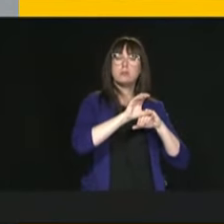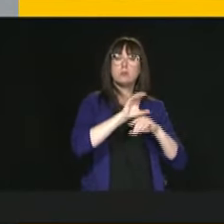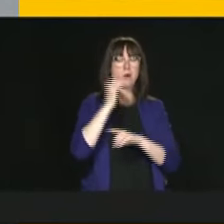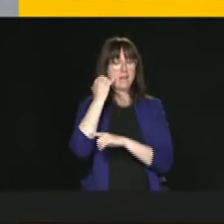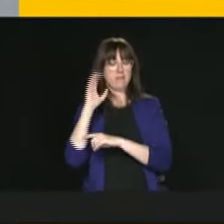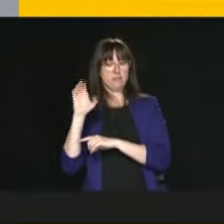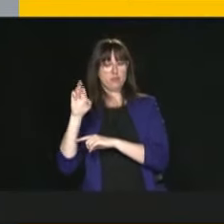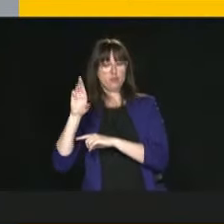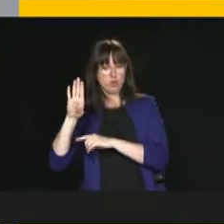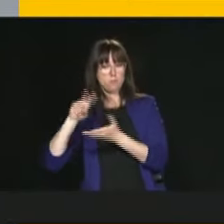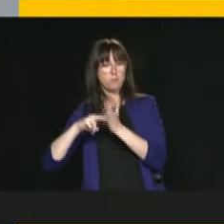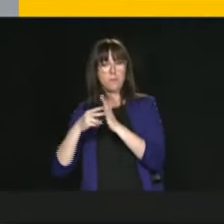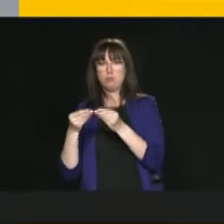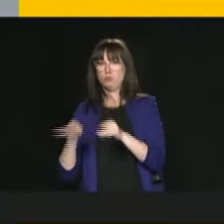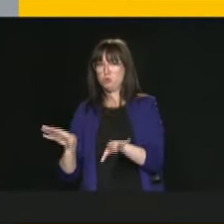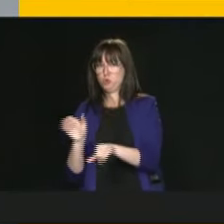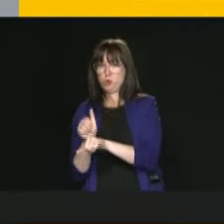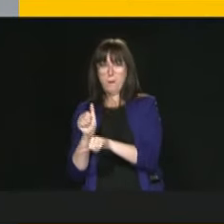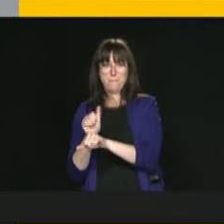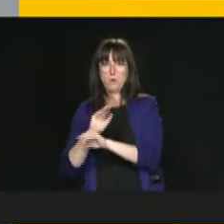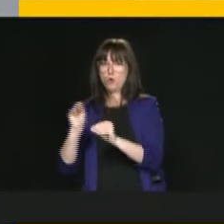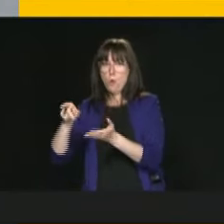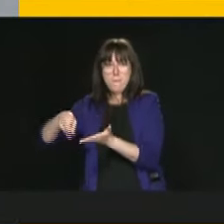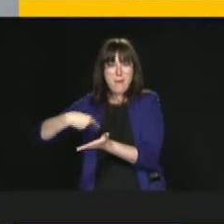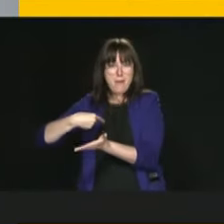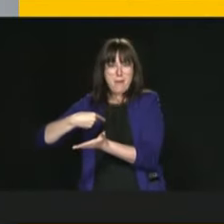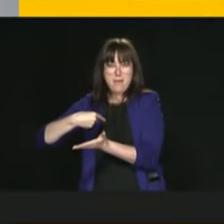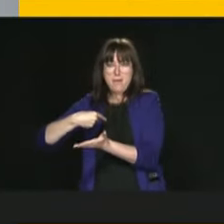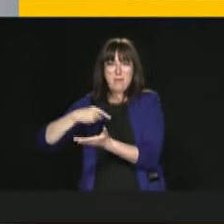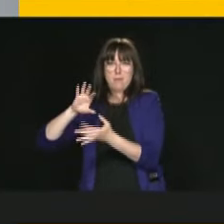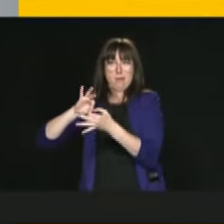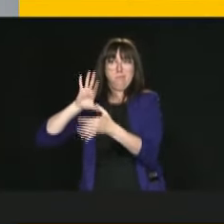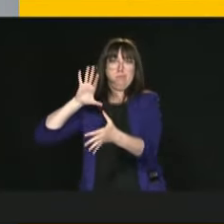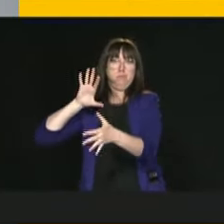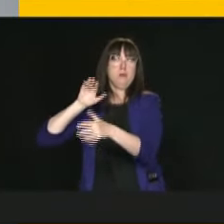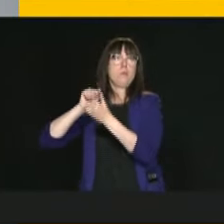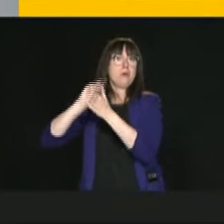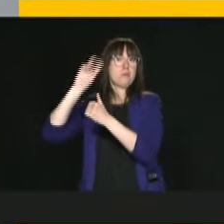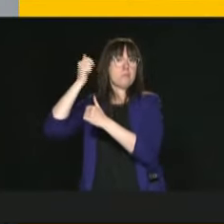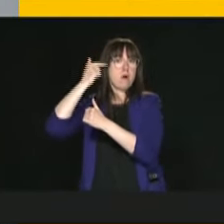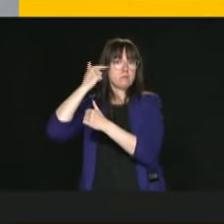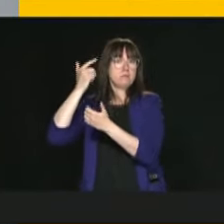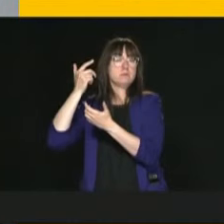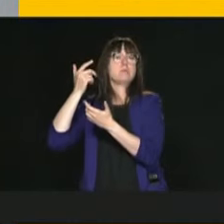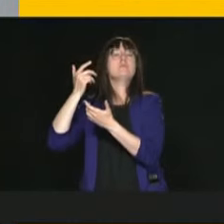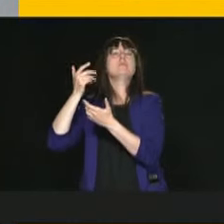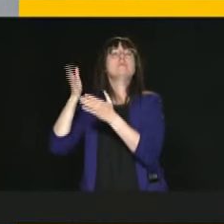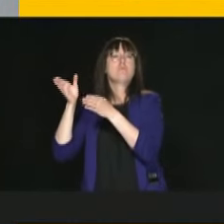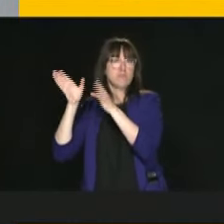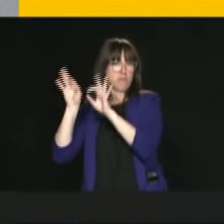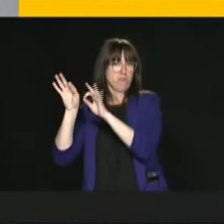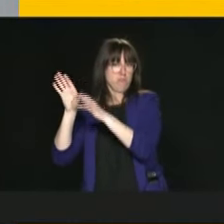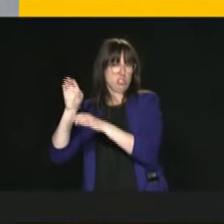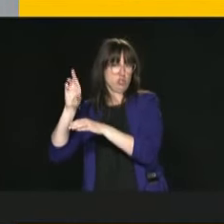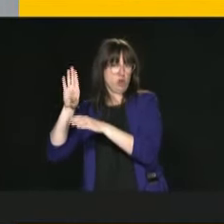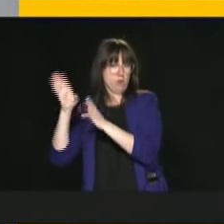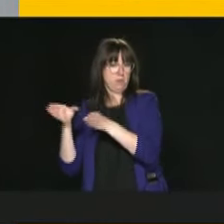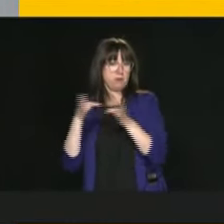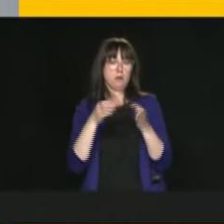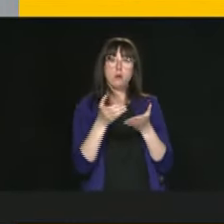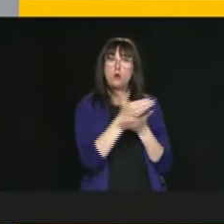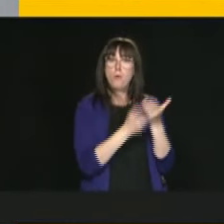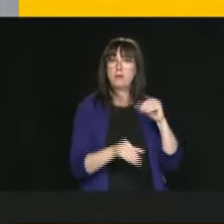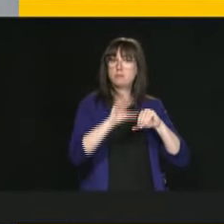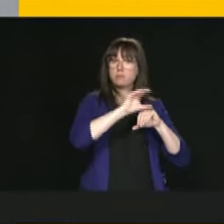and lose their paycheck and therefore have broken connection with their previous job. The wage subsidy allows people